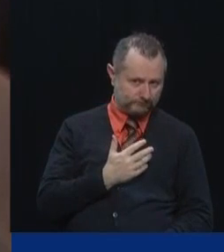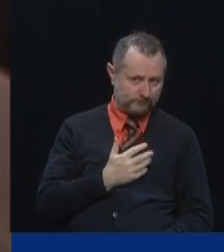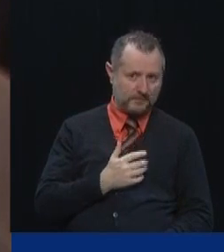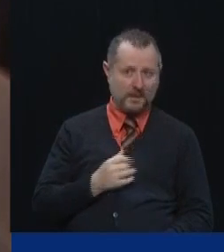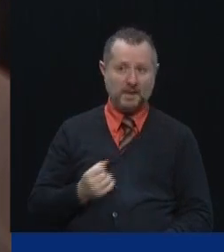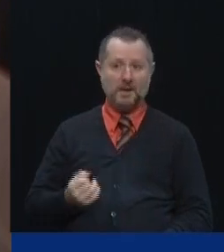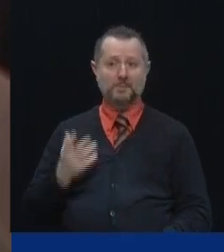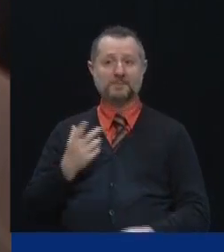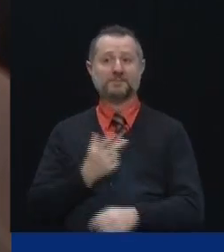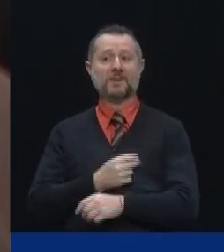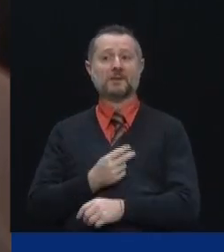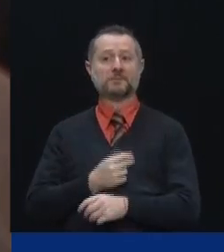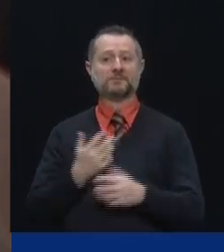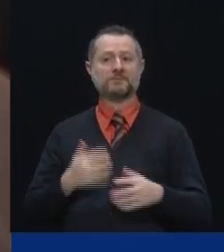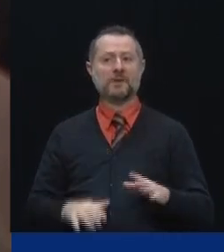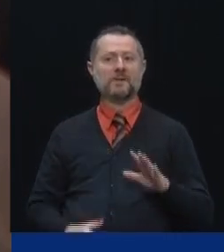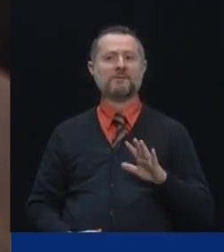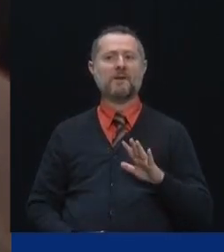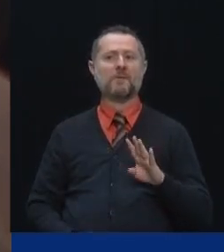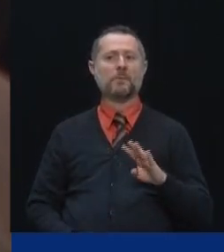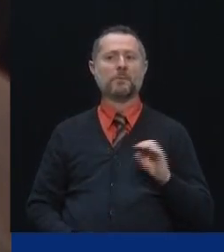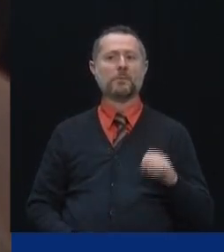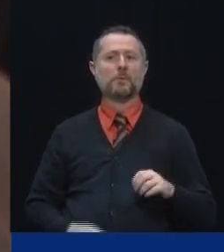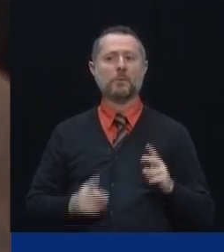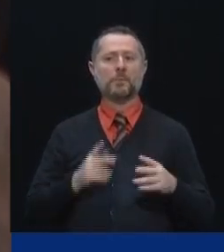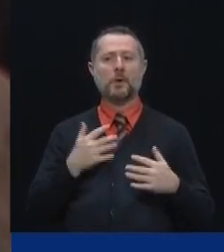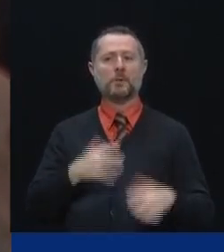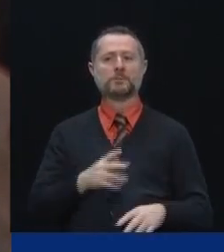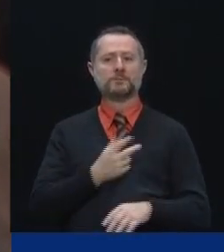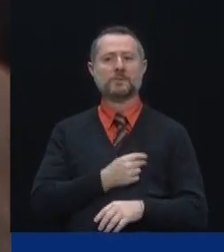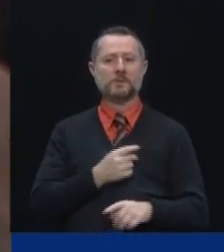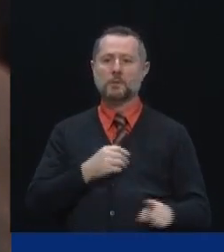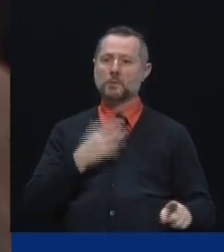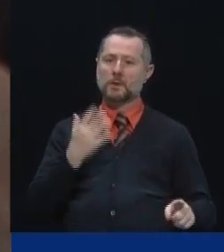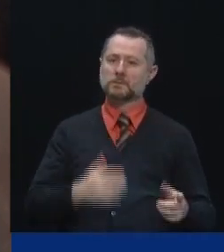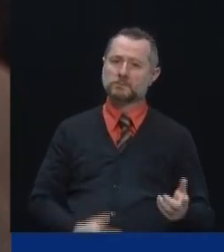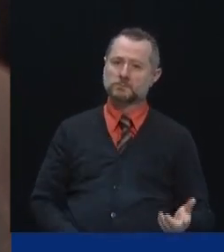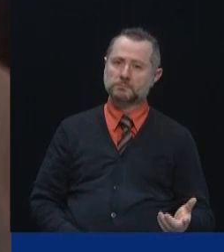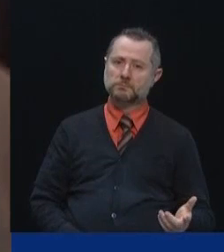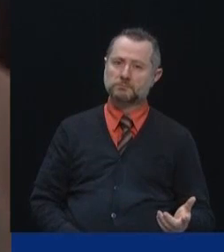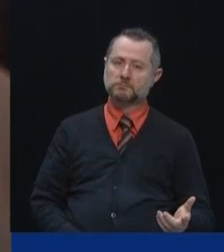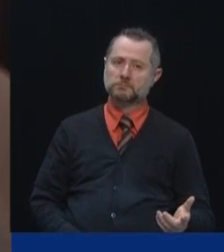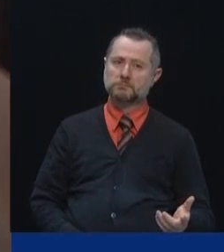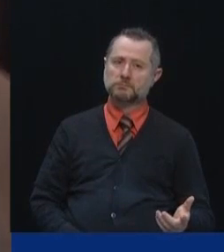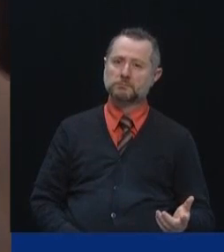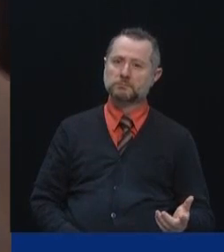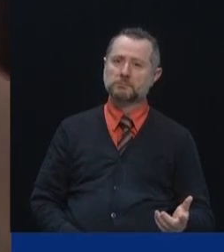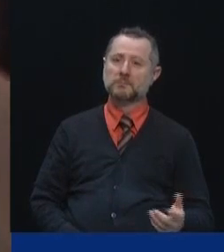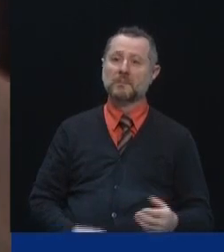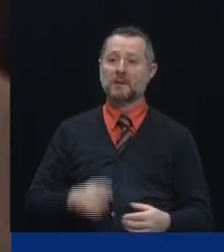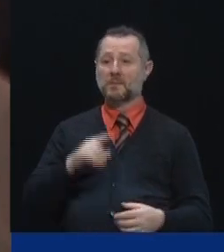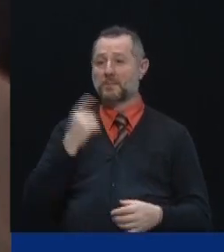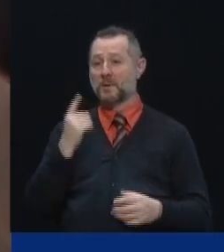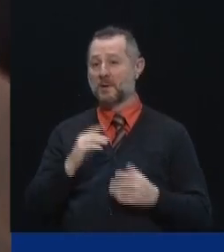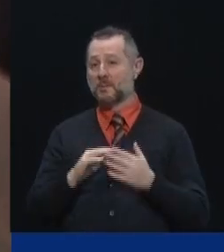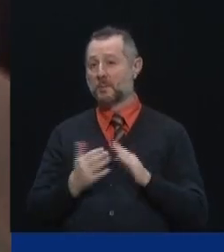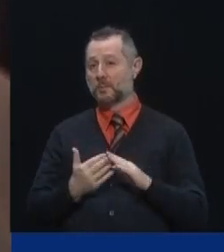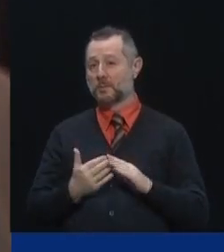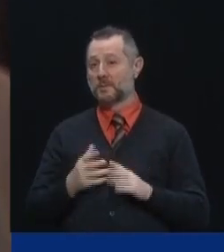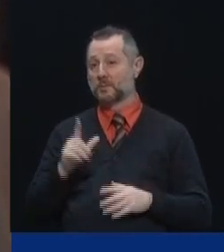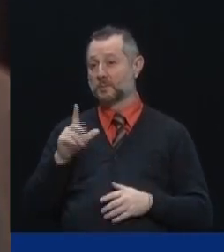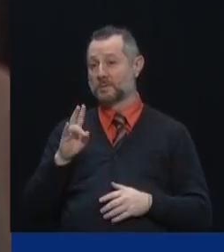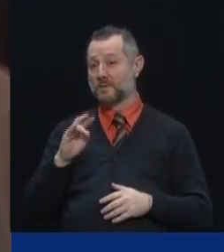54% of the population that has actually received vaccines. The black community is 27%